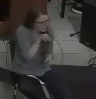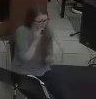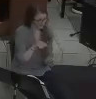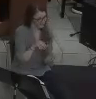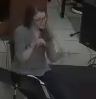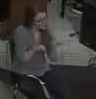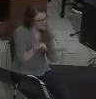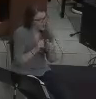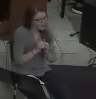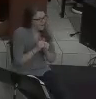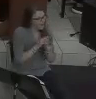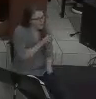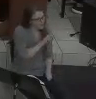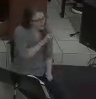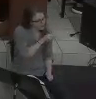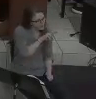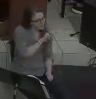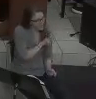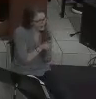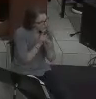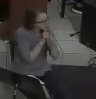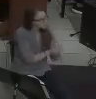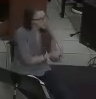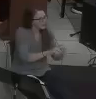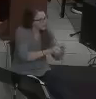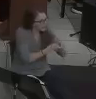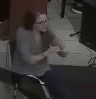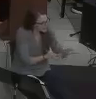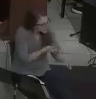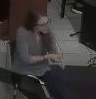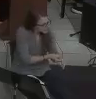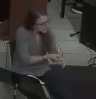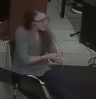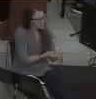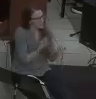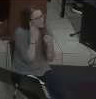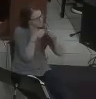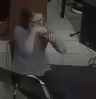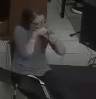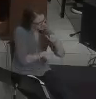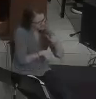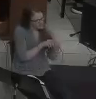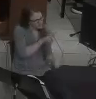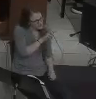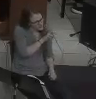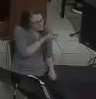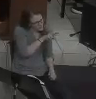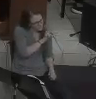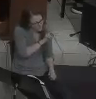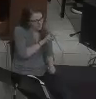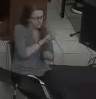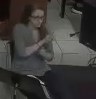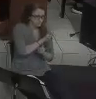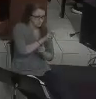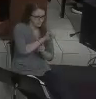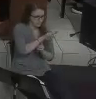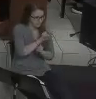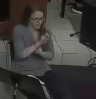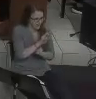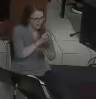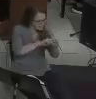the divine companion. Let's go deeper with that thought. This divine companion is one